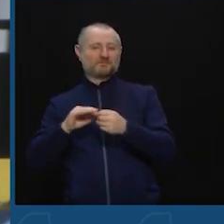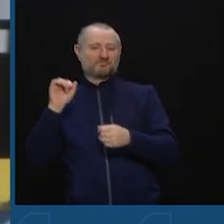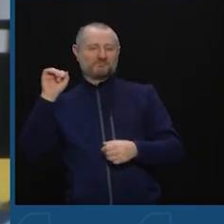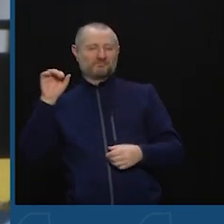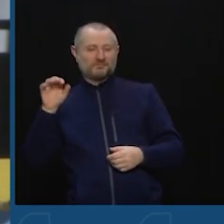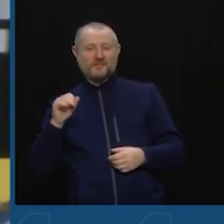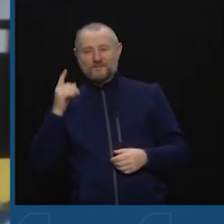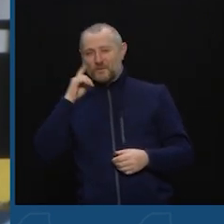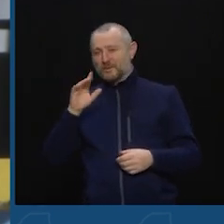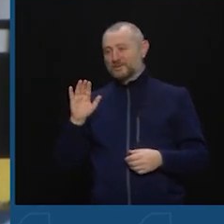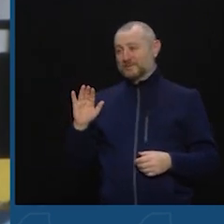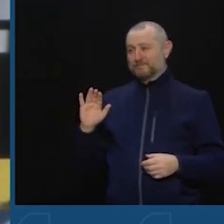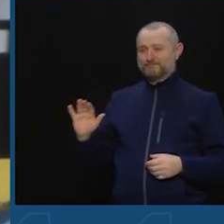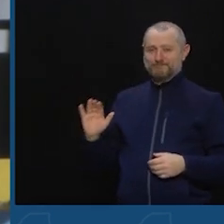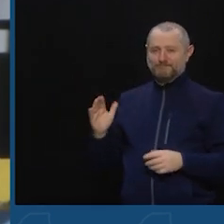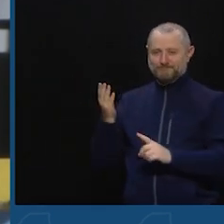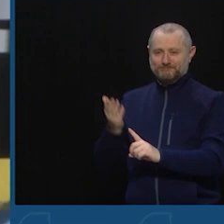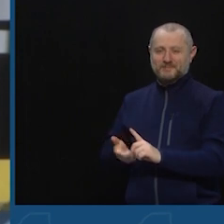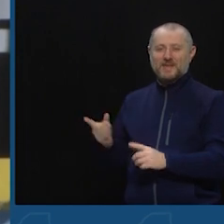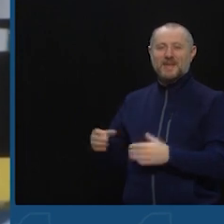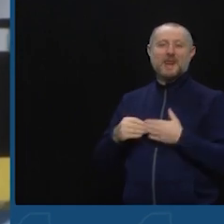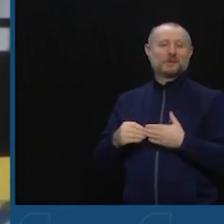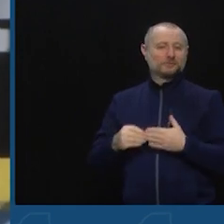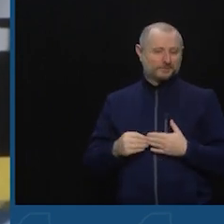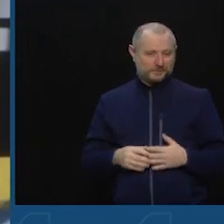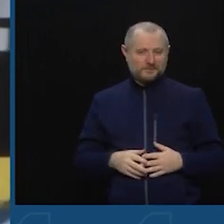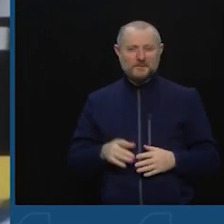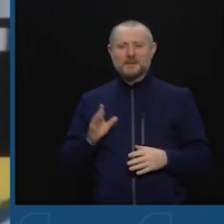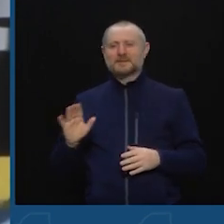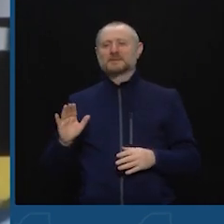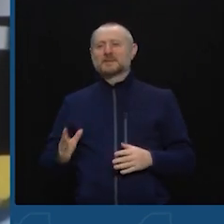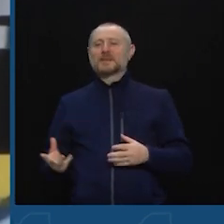for his leadership, his engagement.